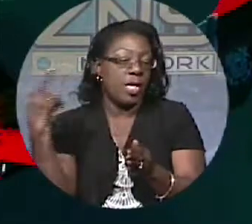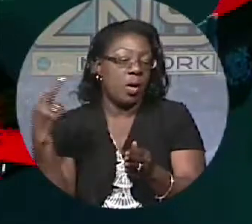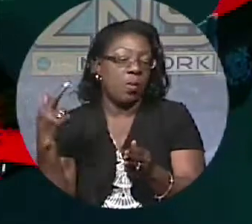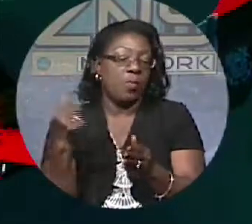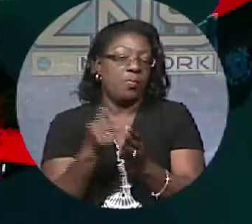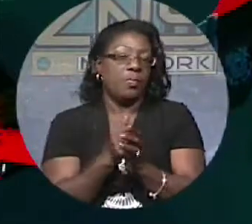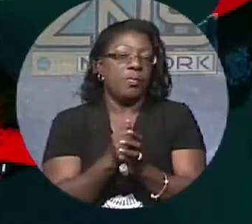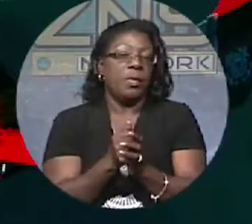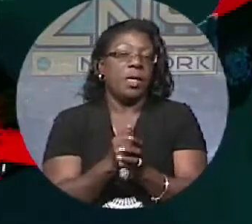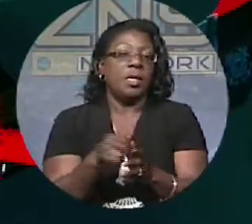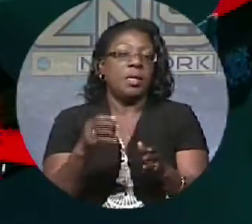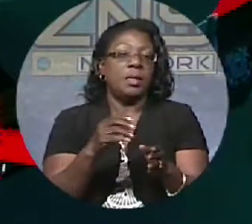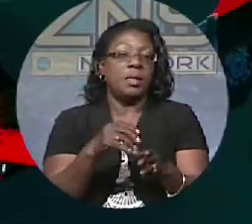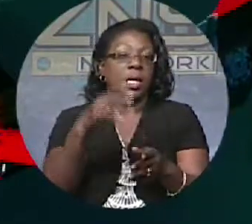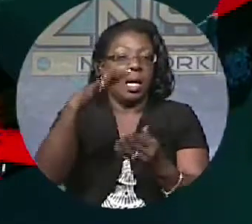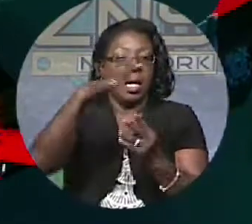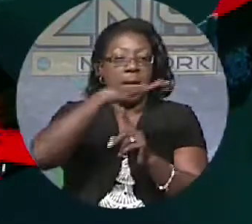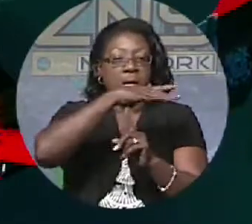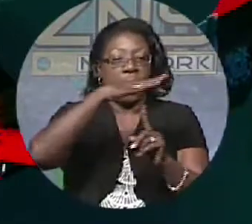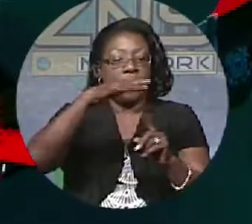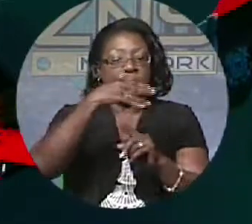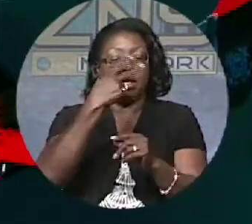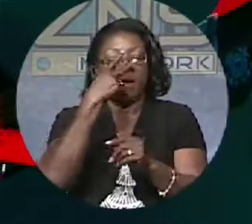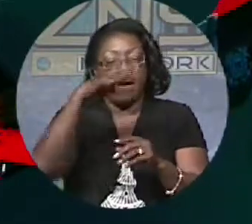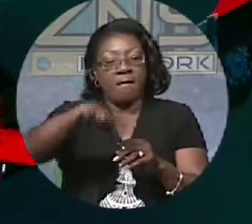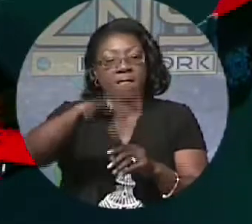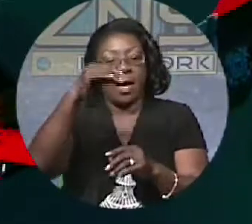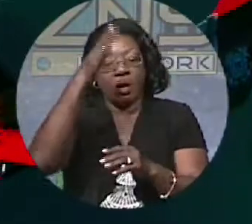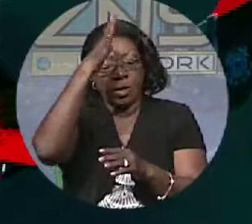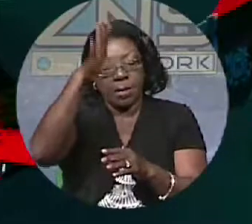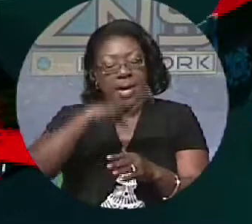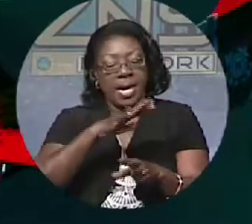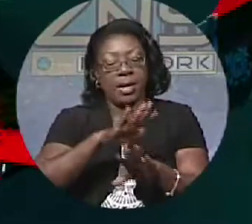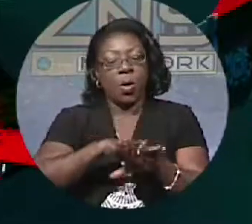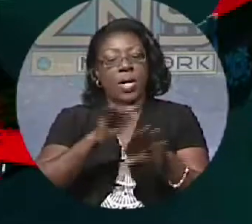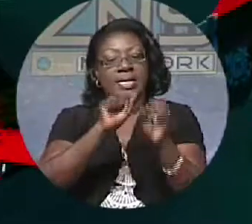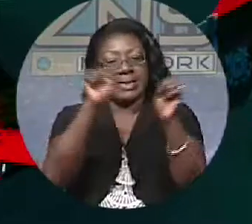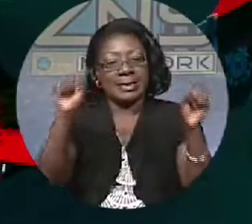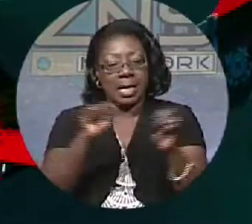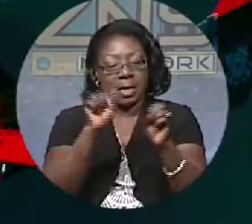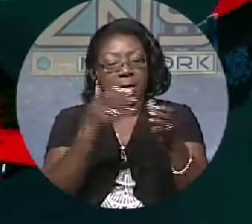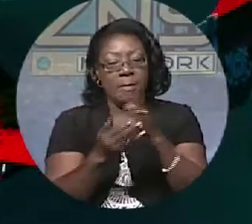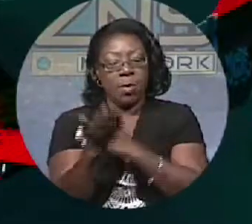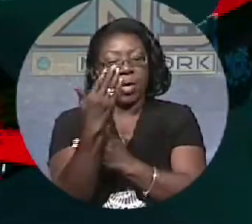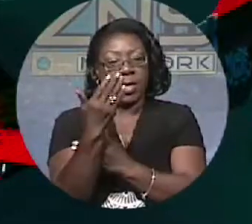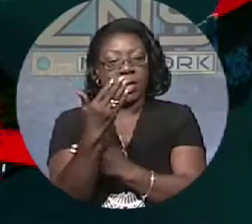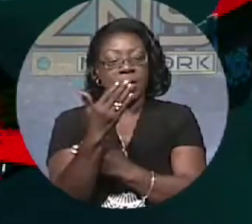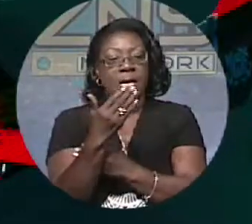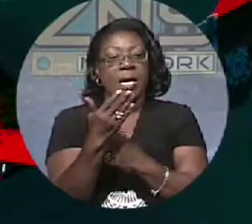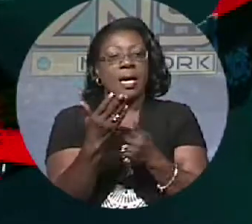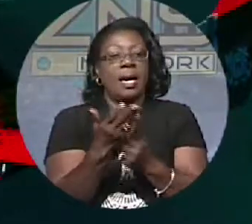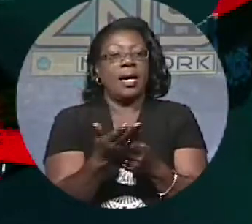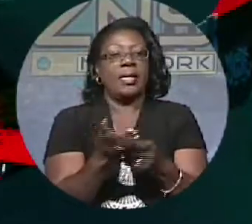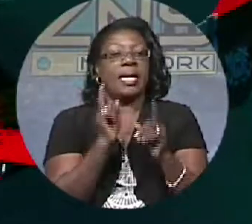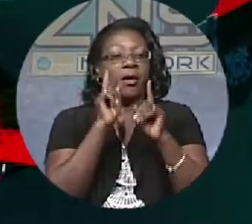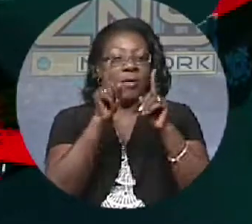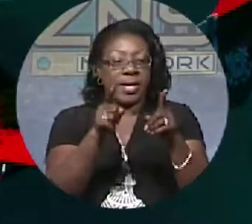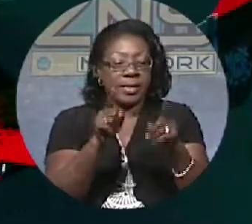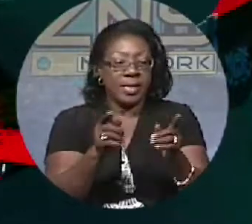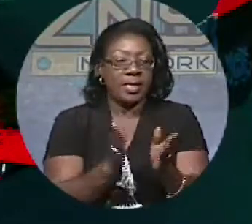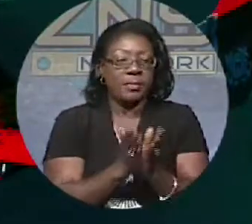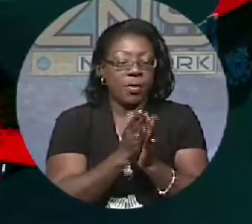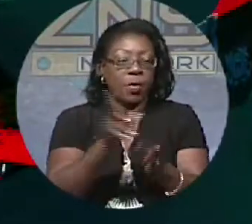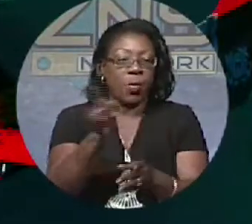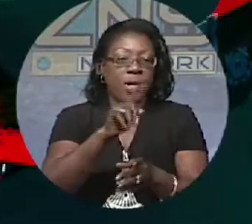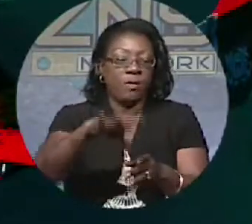from Miami. The helicopter crew spotted the man Saturday morning and directed the Coast Guard vessel to his location 50 miles west